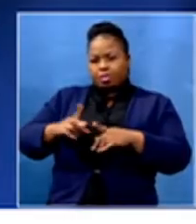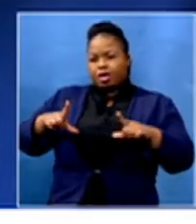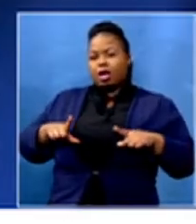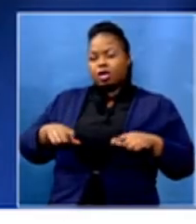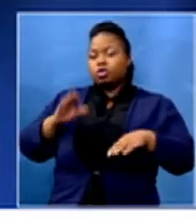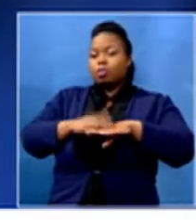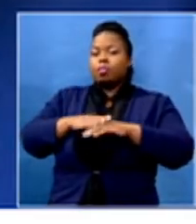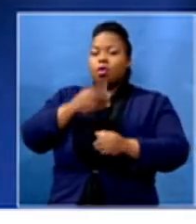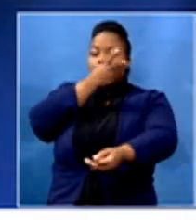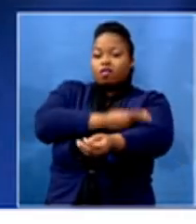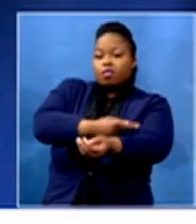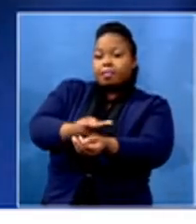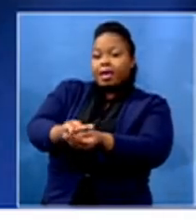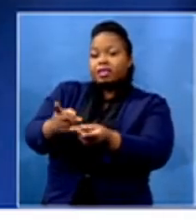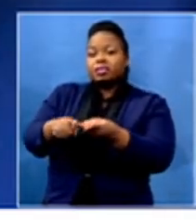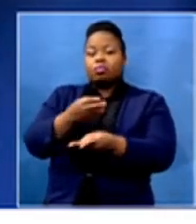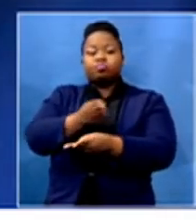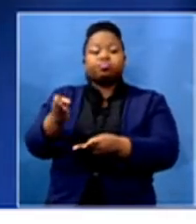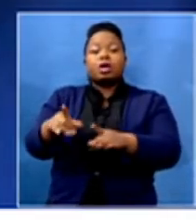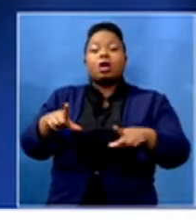We've employed more staff. We're procuring more